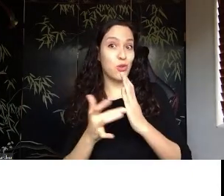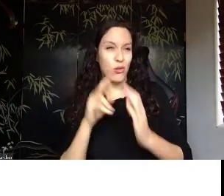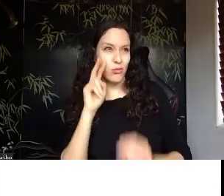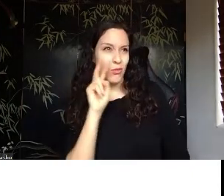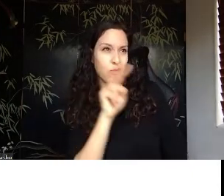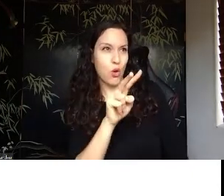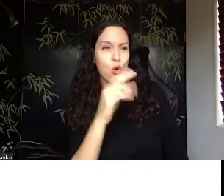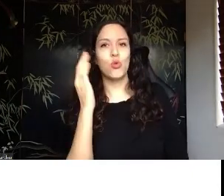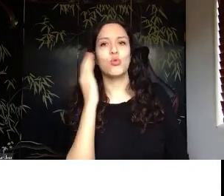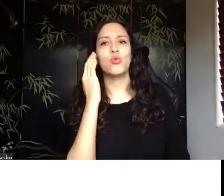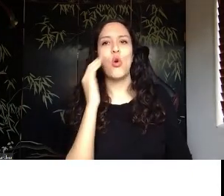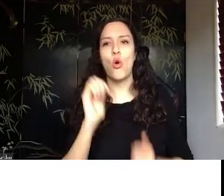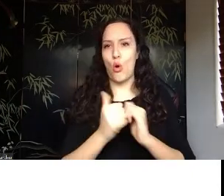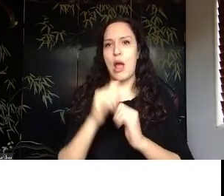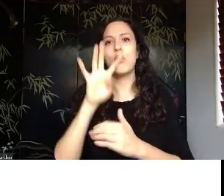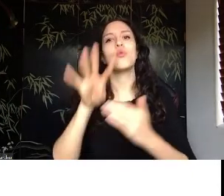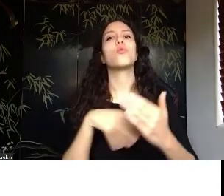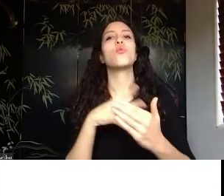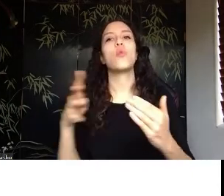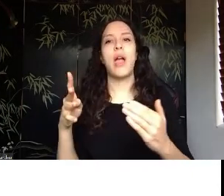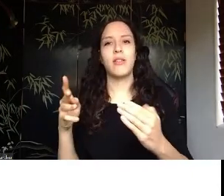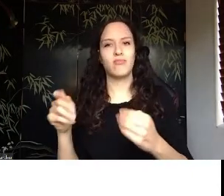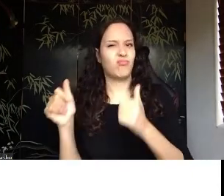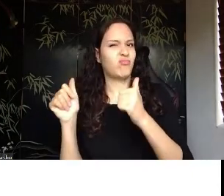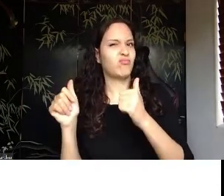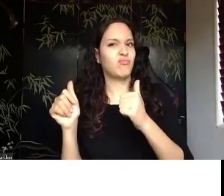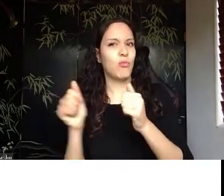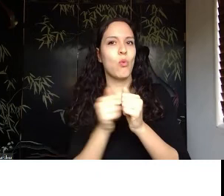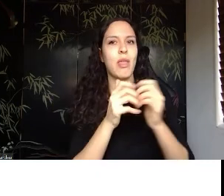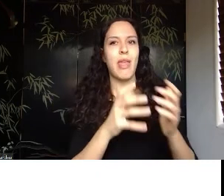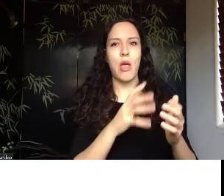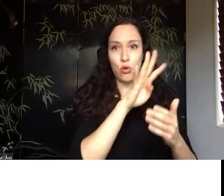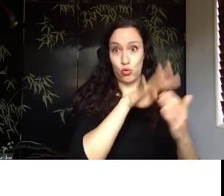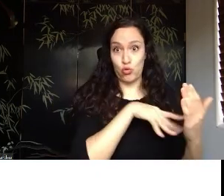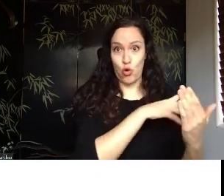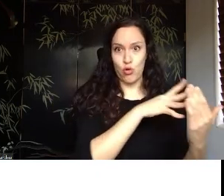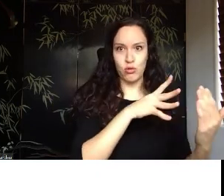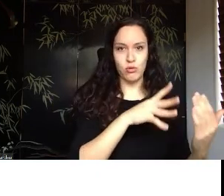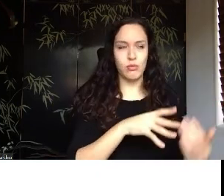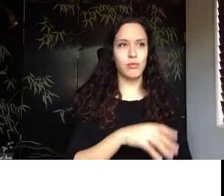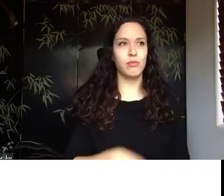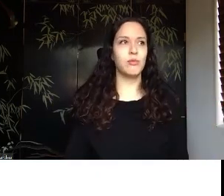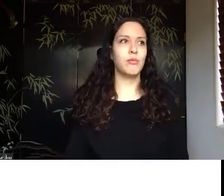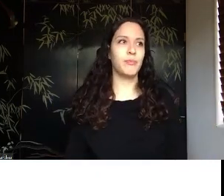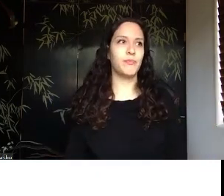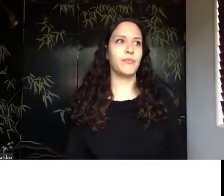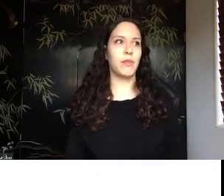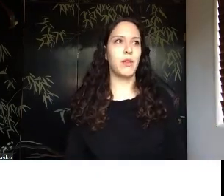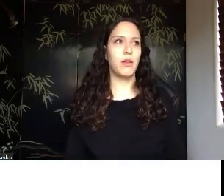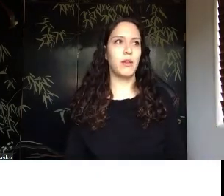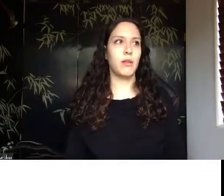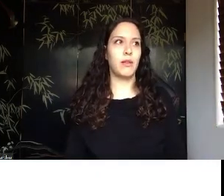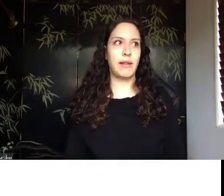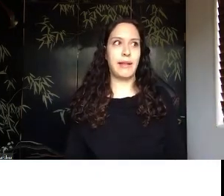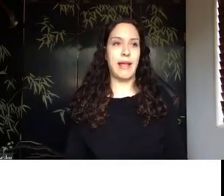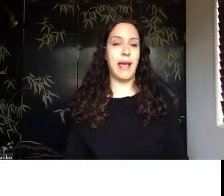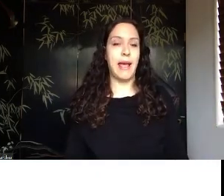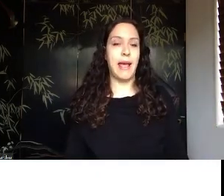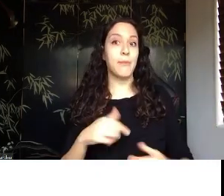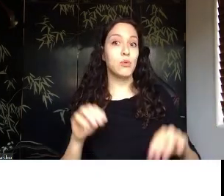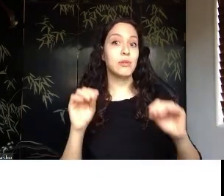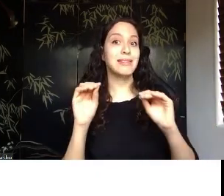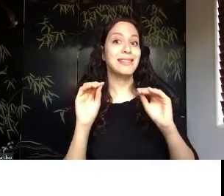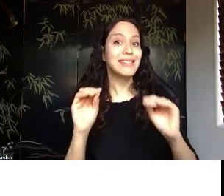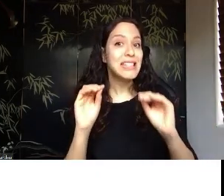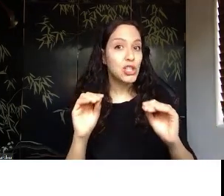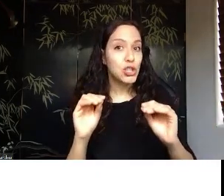that XY chart. Okay, this is what the trick is. But this part of the lesson teaches you the trick. But we need to